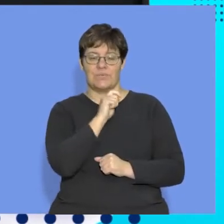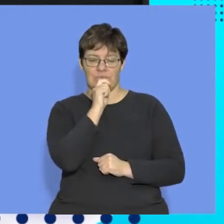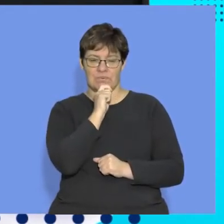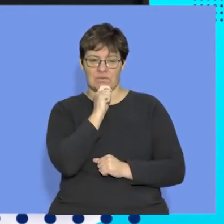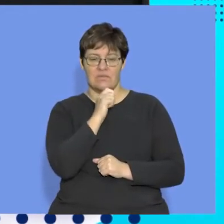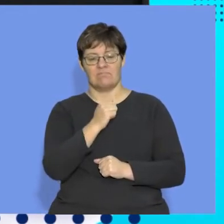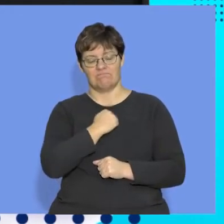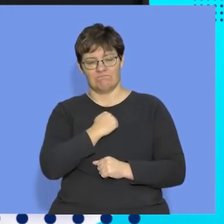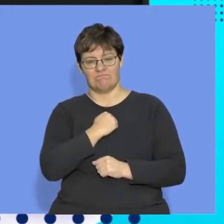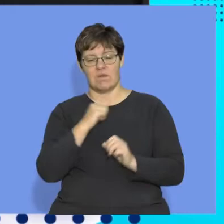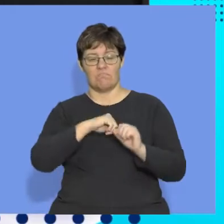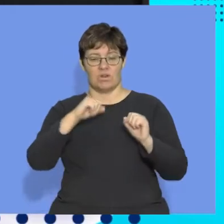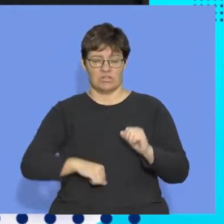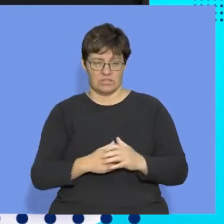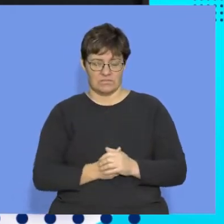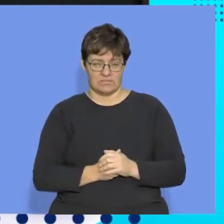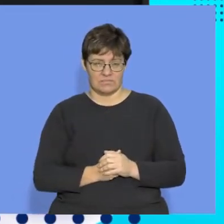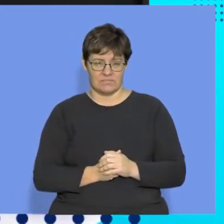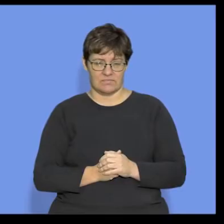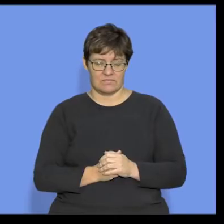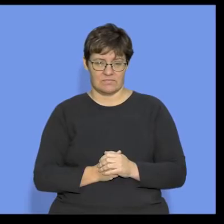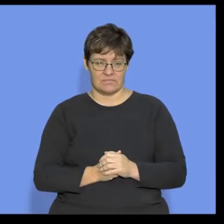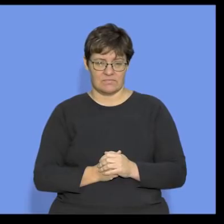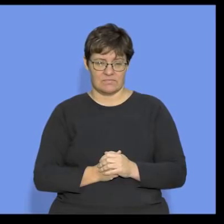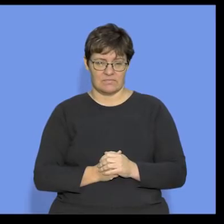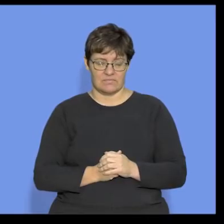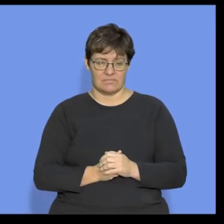using my branches. Okay.